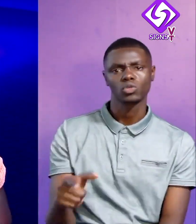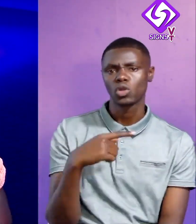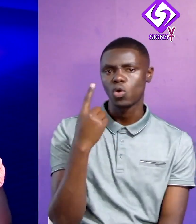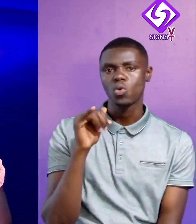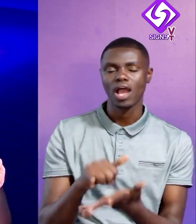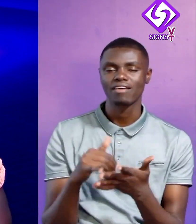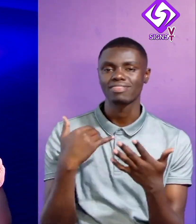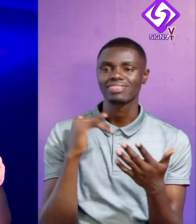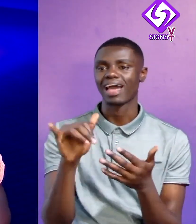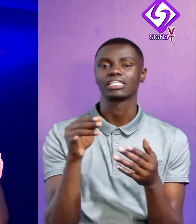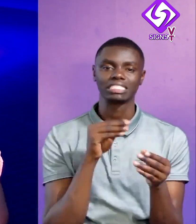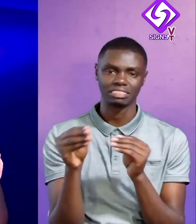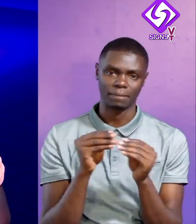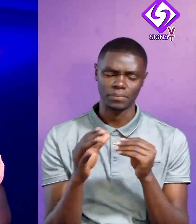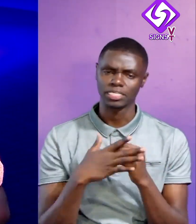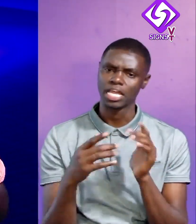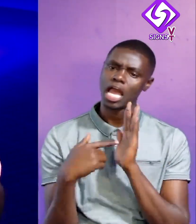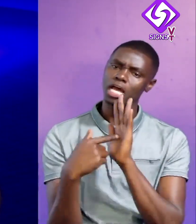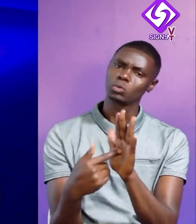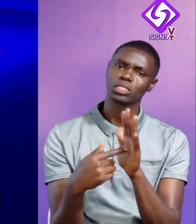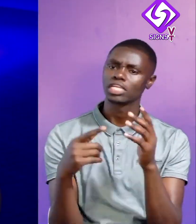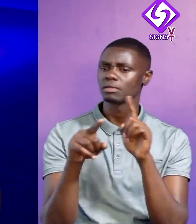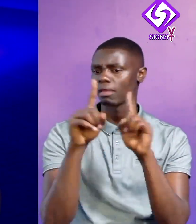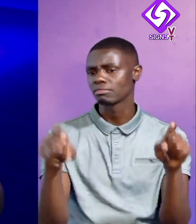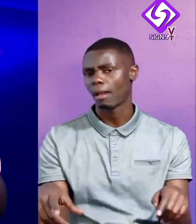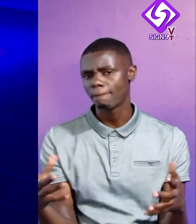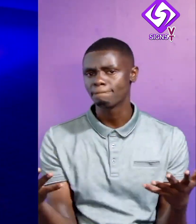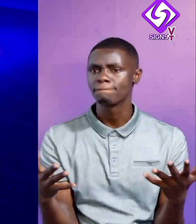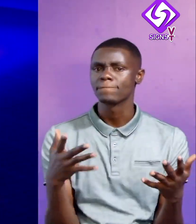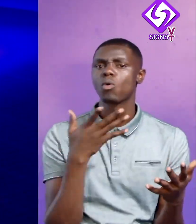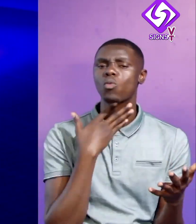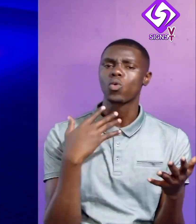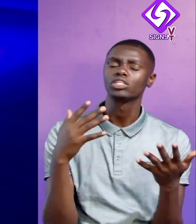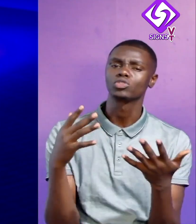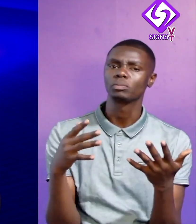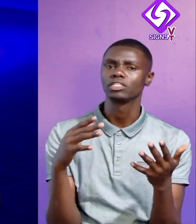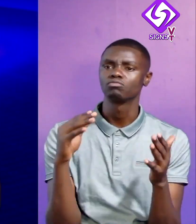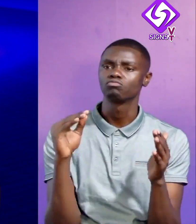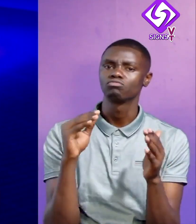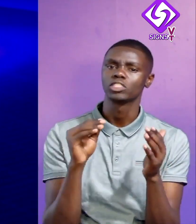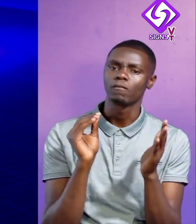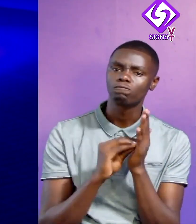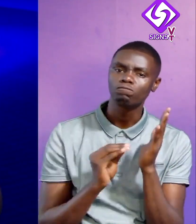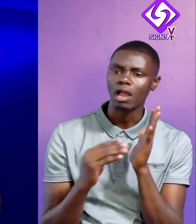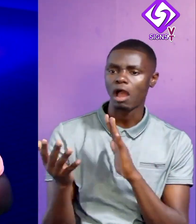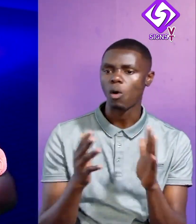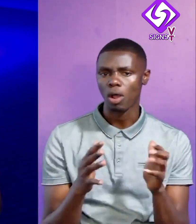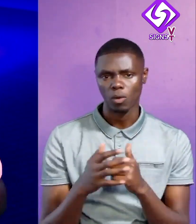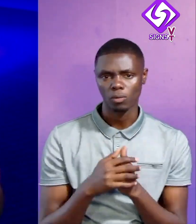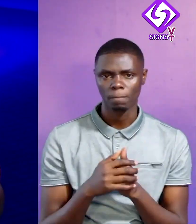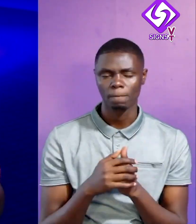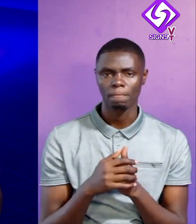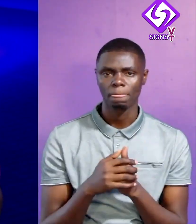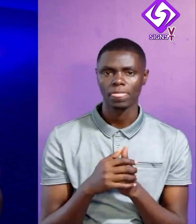that disability? Atuoneshe if exam venye angetaka isetiwe. We are not saying that